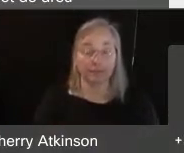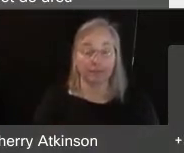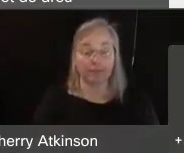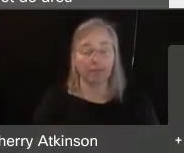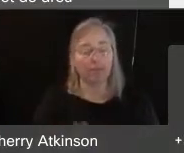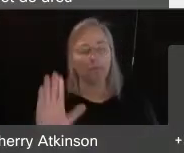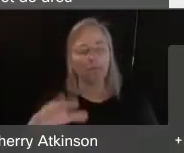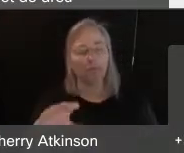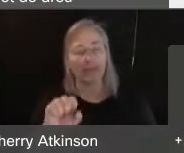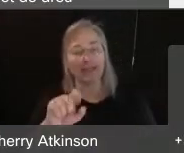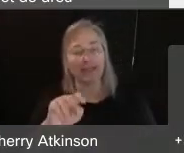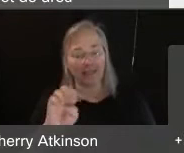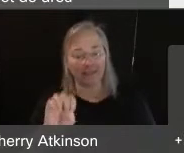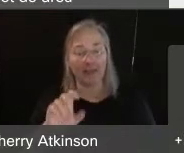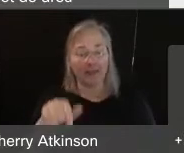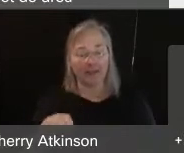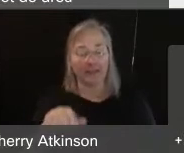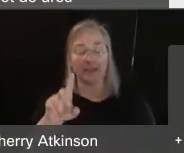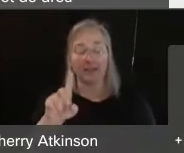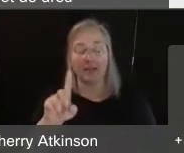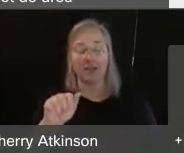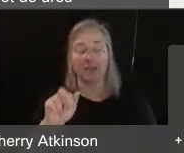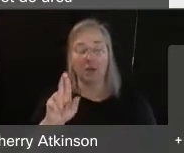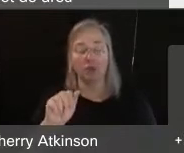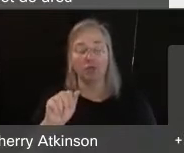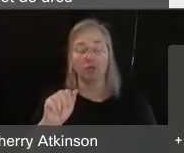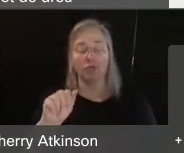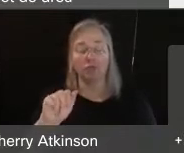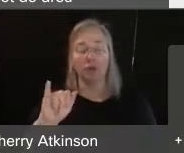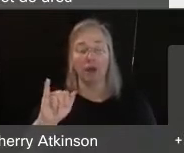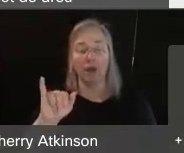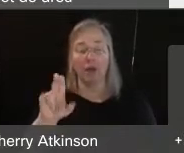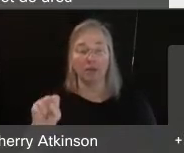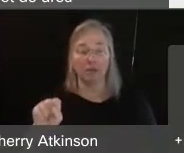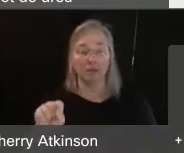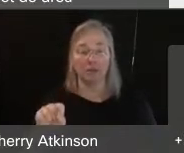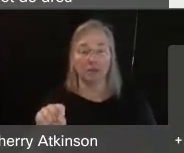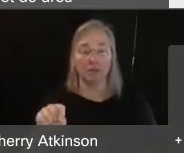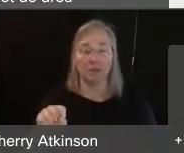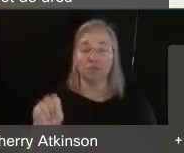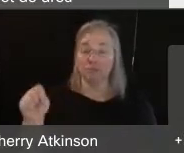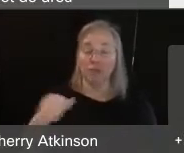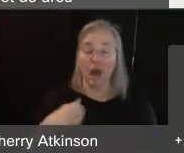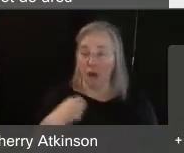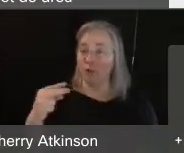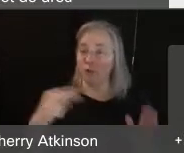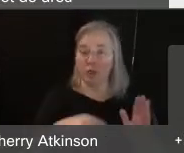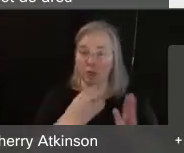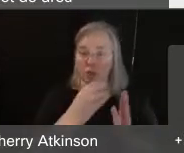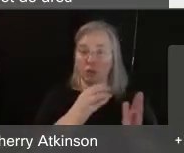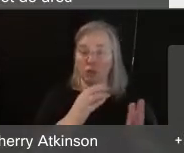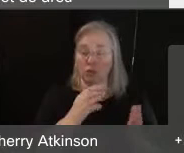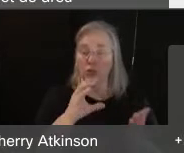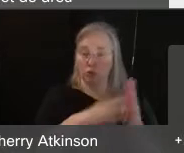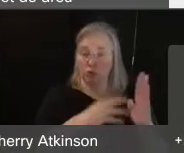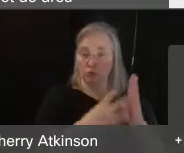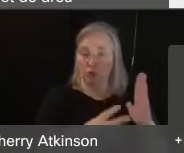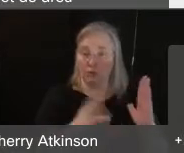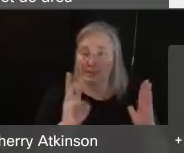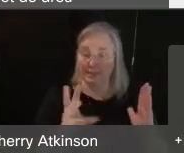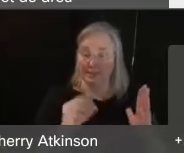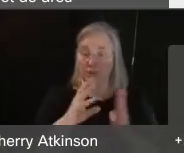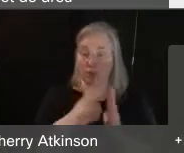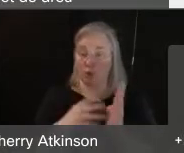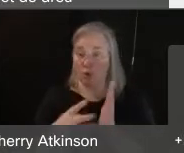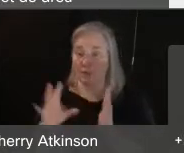Steve, this is Darius. Hi. Hello. How All are right, you? so I'm looking at chart 6 and chart 7, and I know the difference is, but I